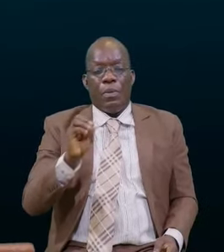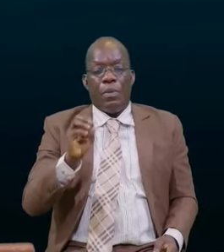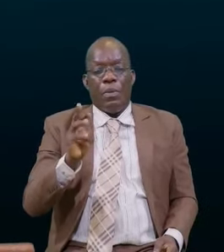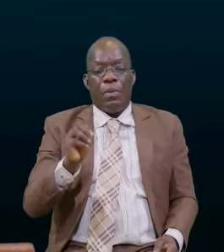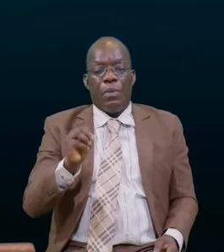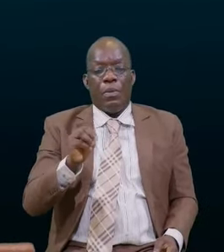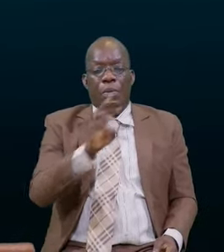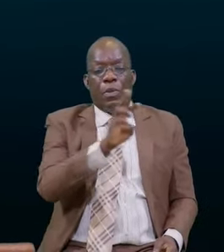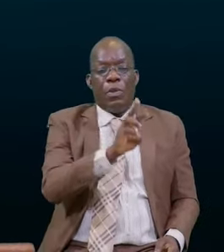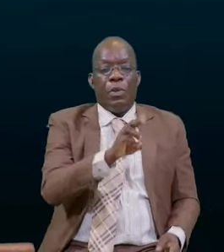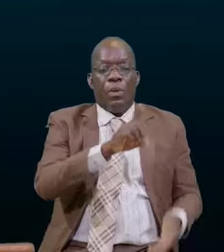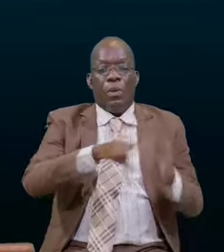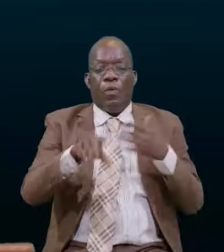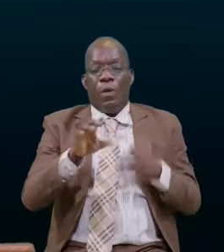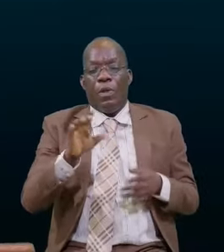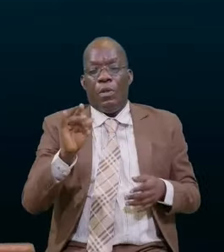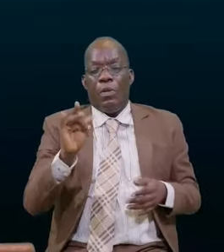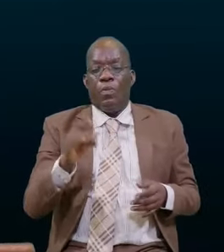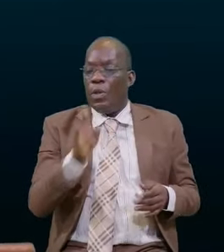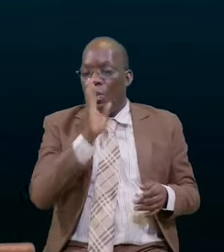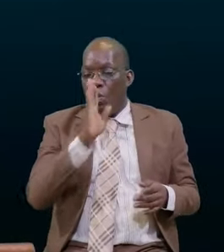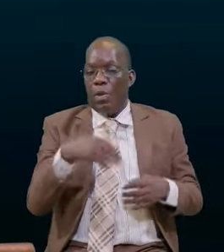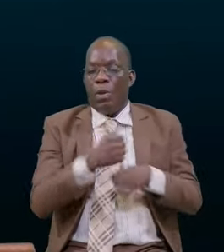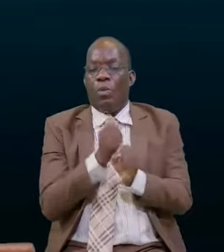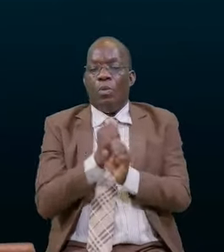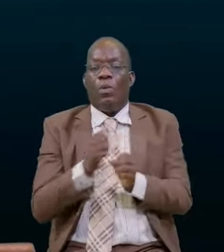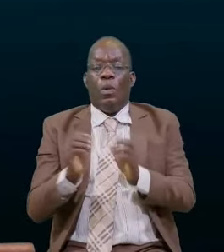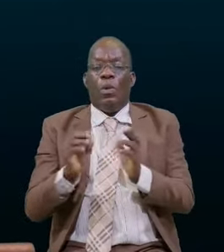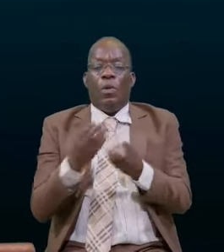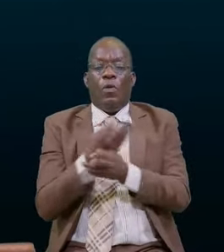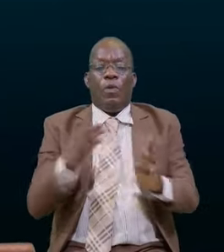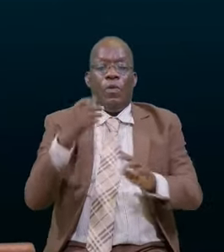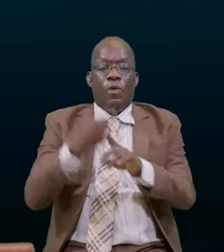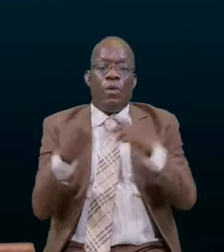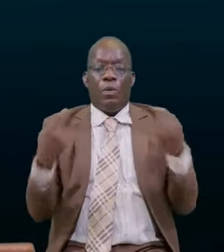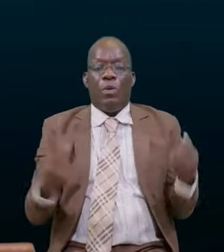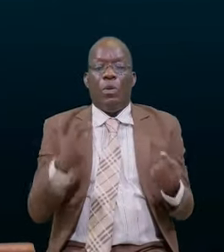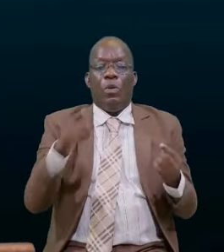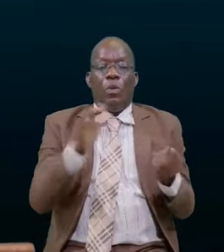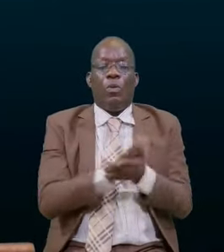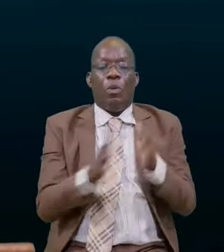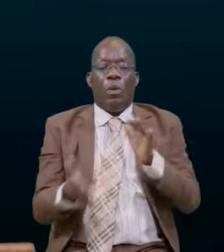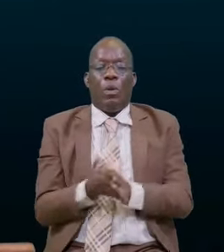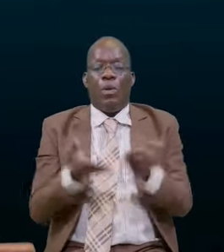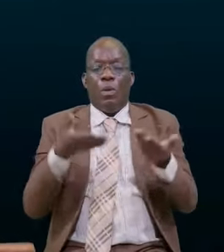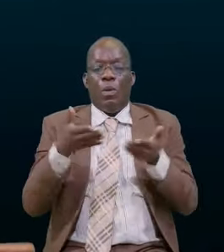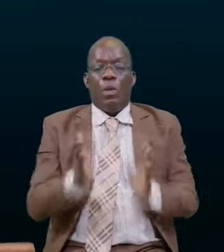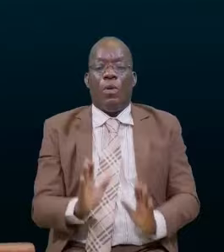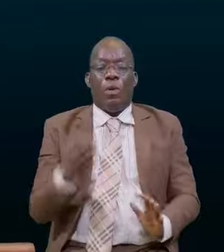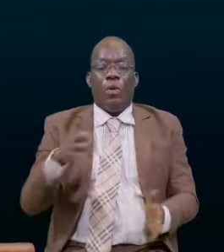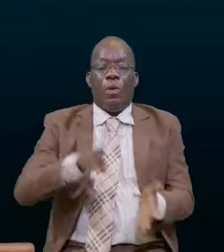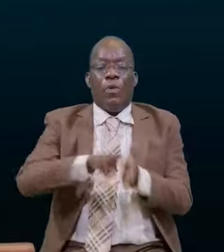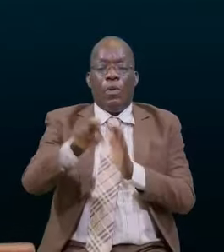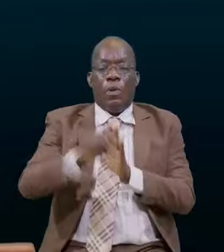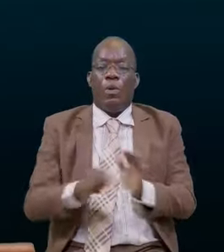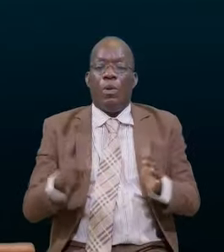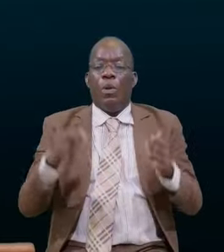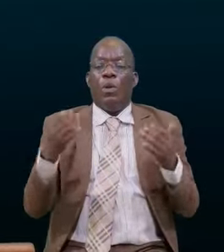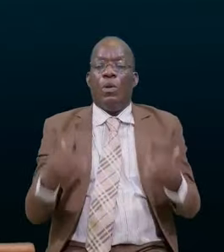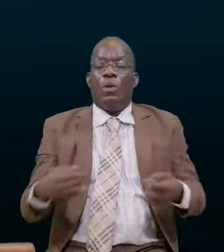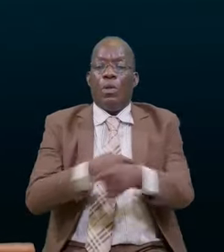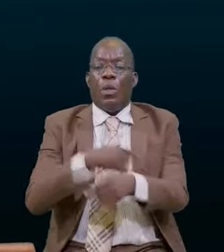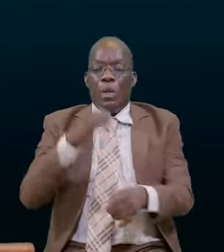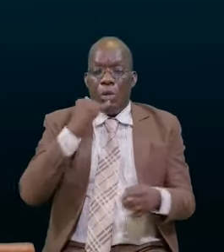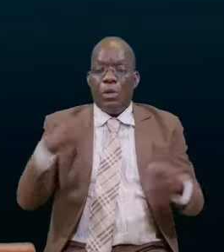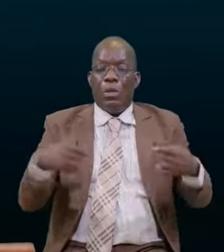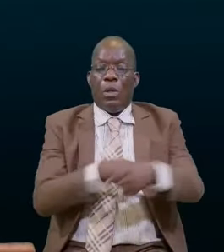free from sin ye became the Servants of righteousness yes today is a day of Freedom Day of freedom from sin day of